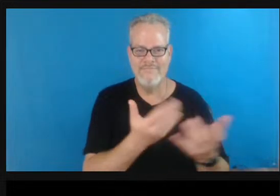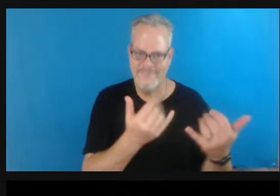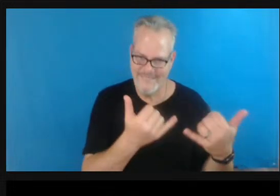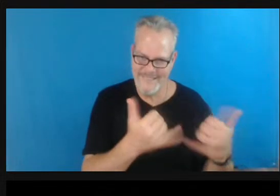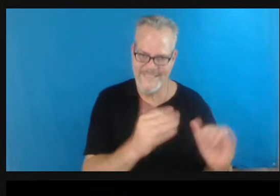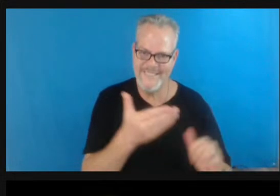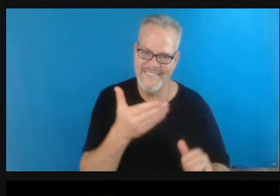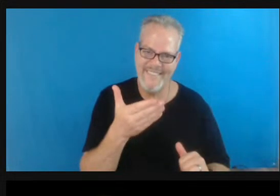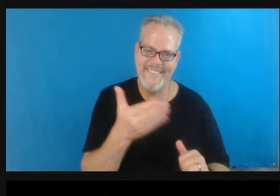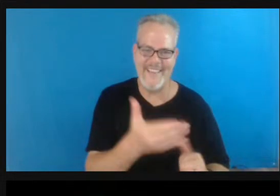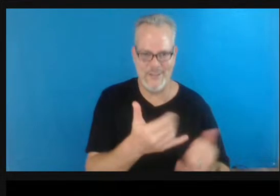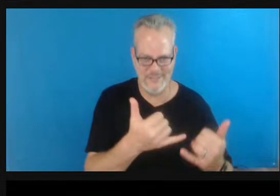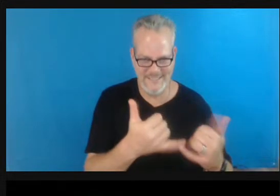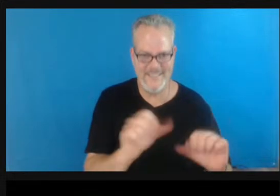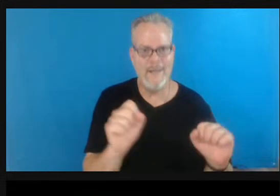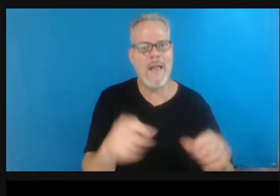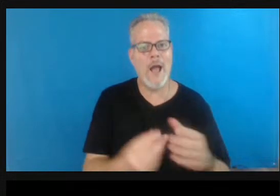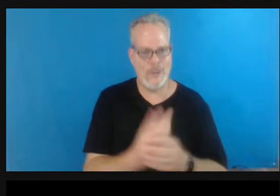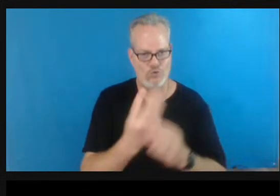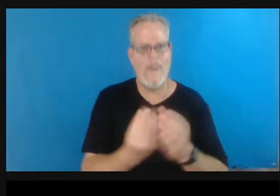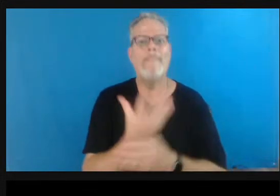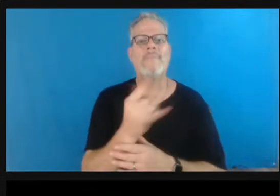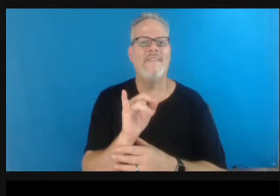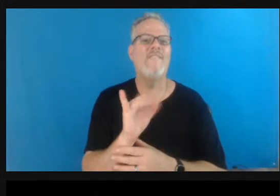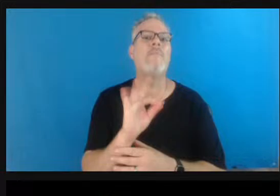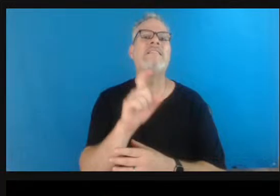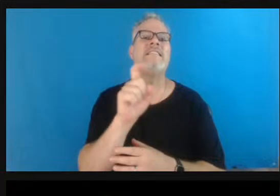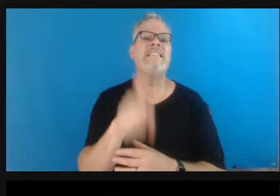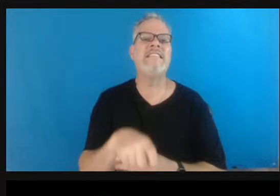to erupt if it needs to.